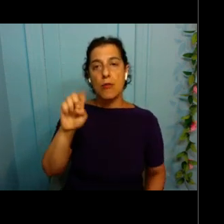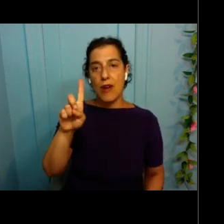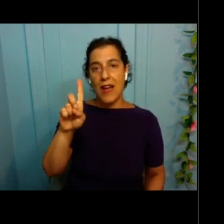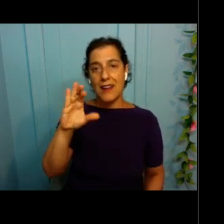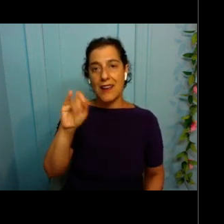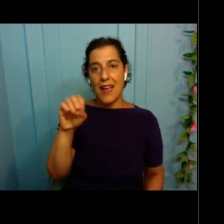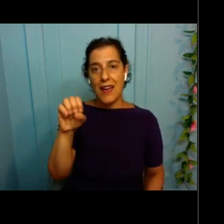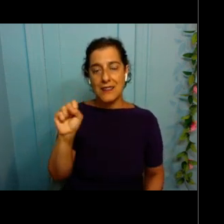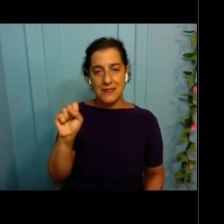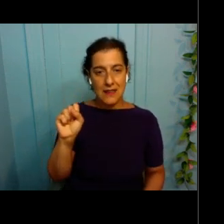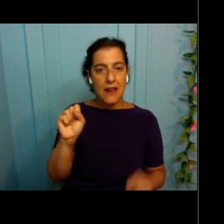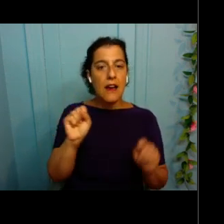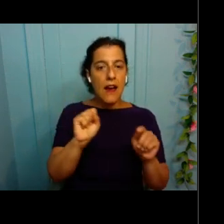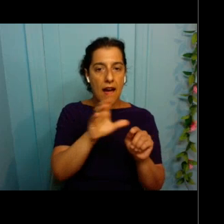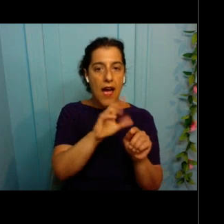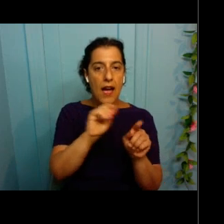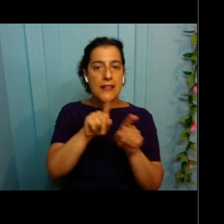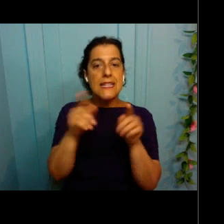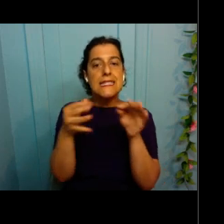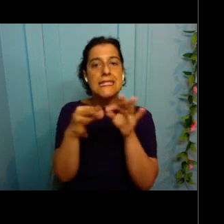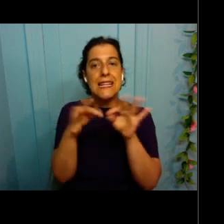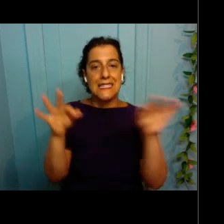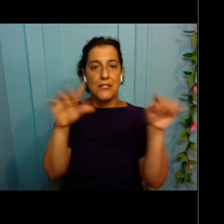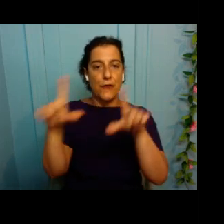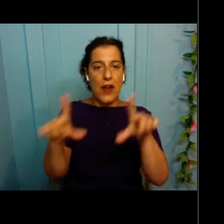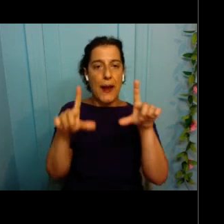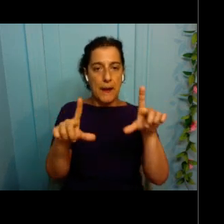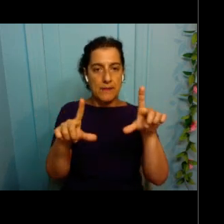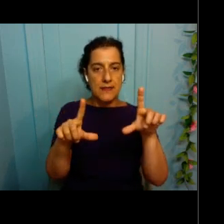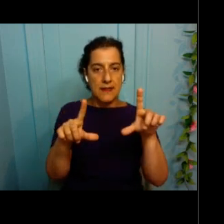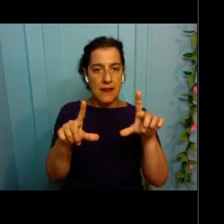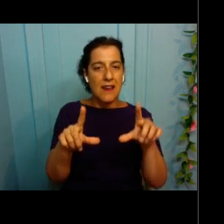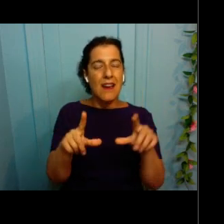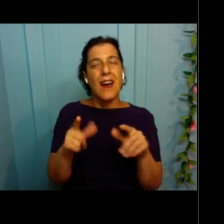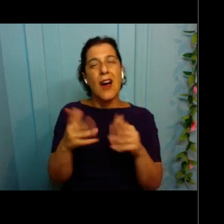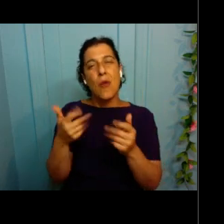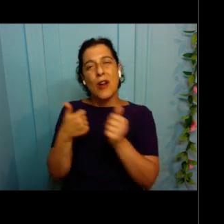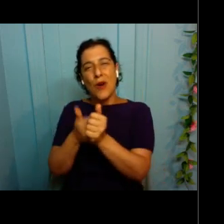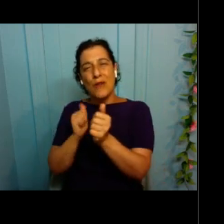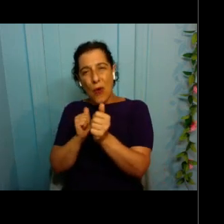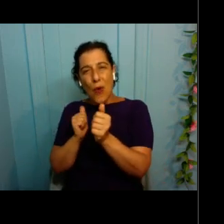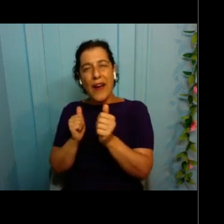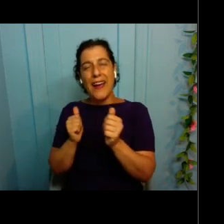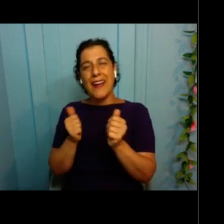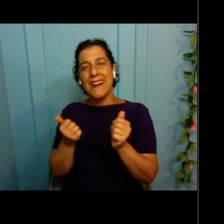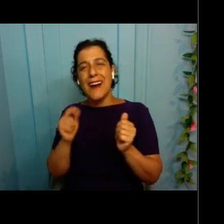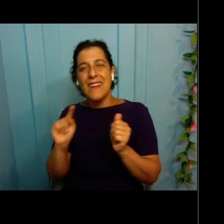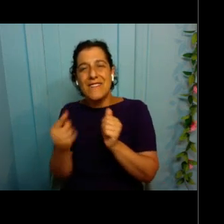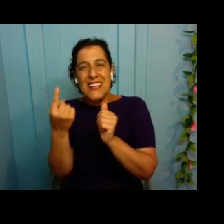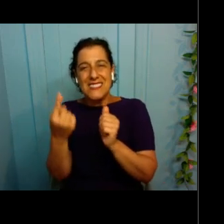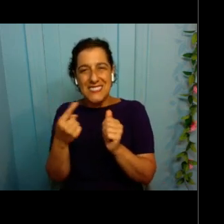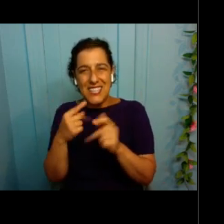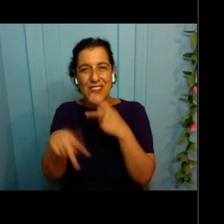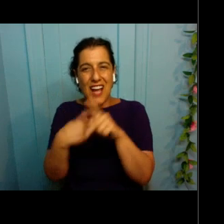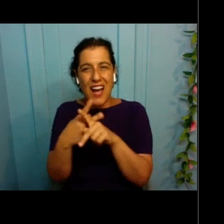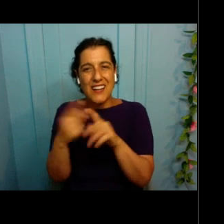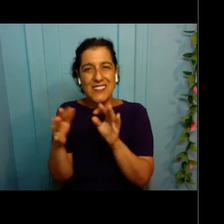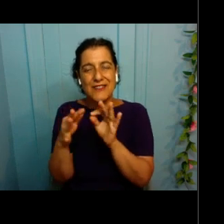and semantic properties. And mostly we want to avoid the more problematic, offensive types that linguists often gravitate